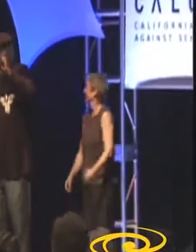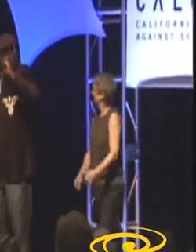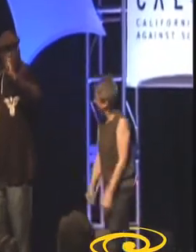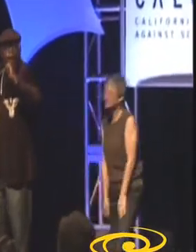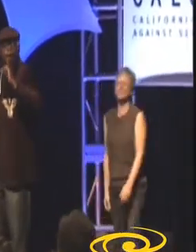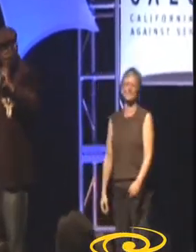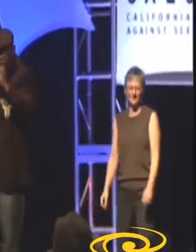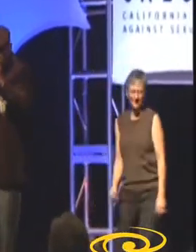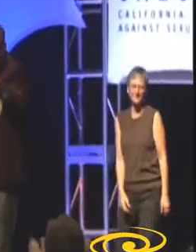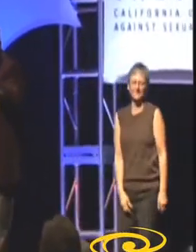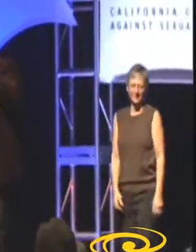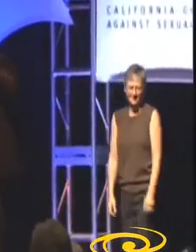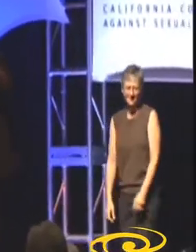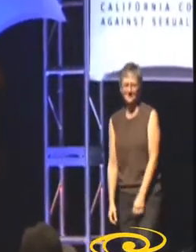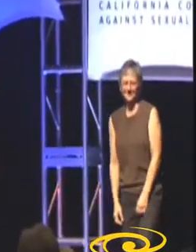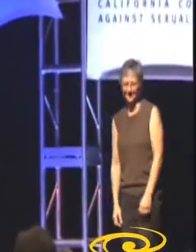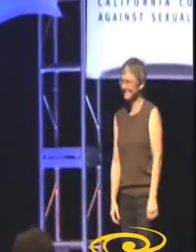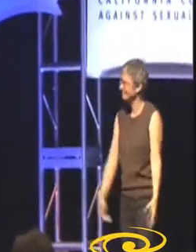Lady Ta-Z